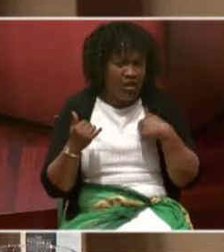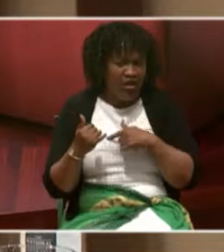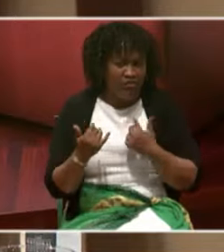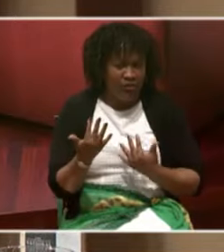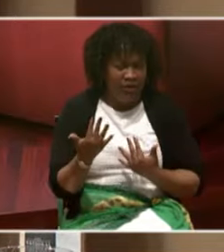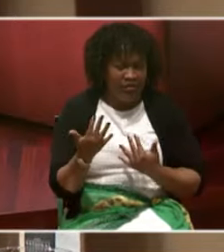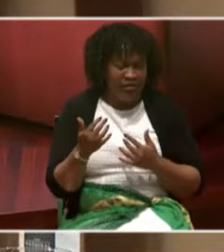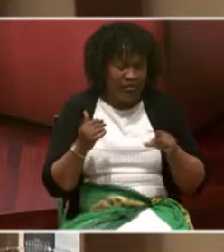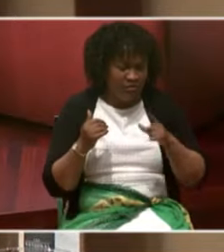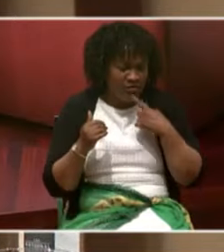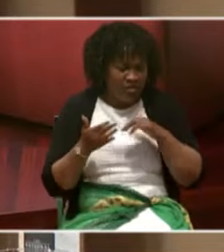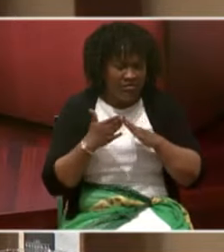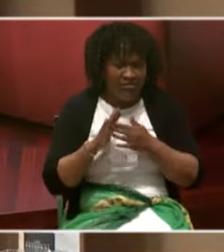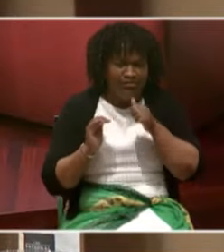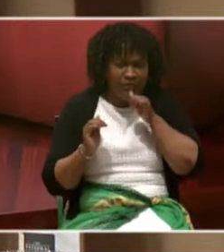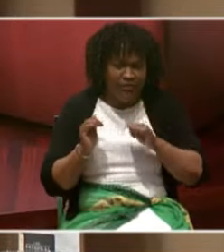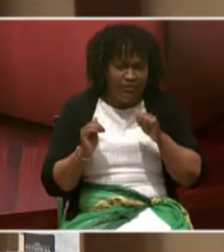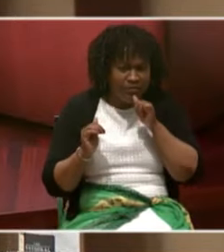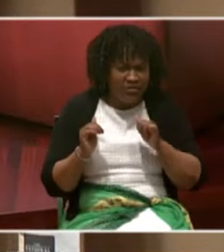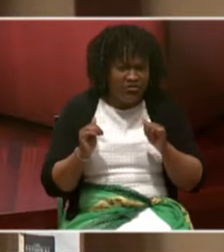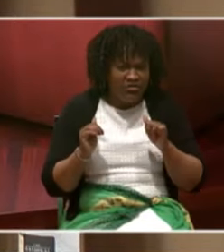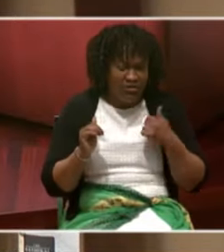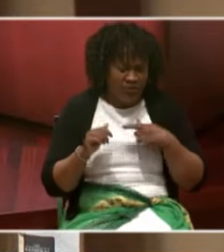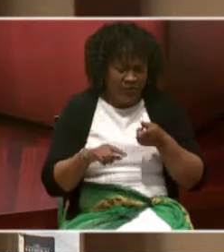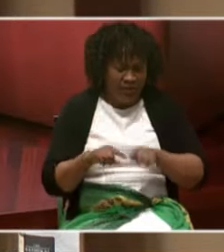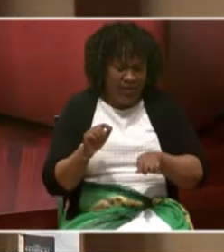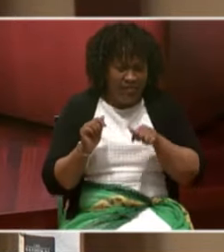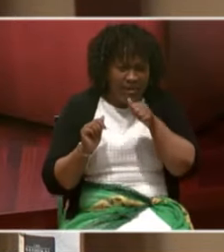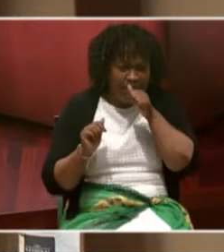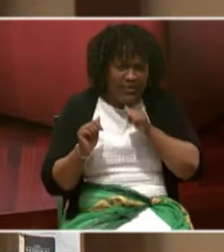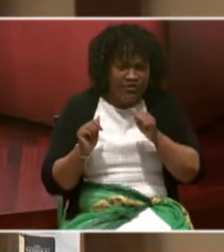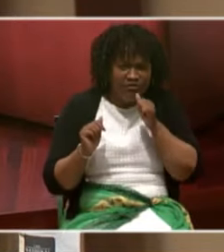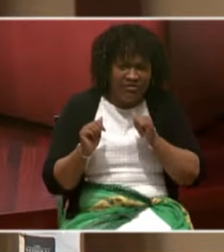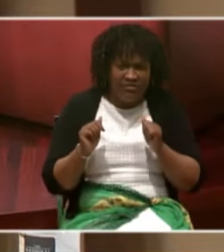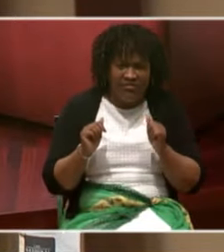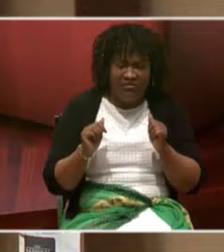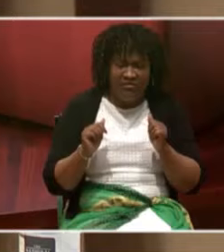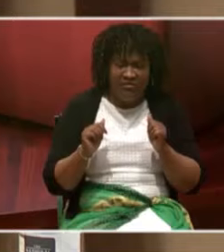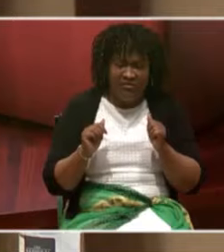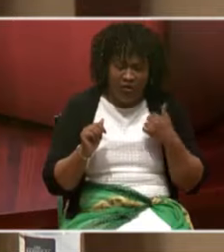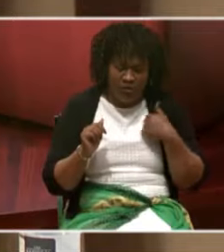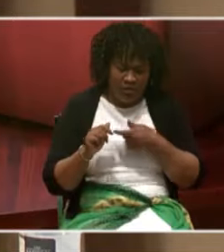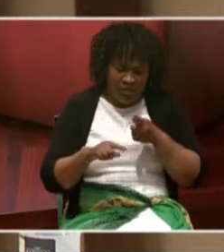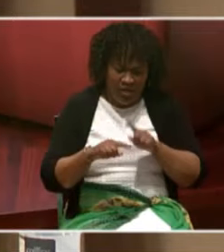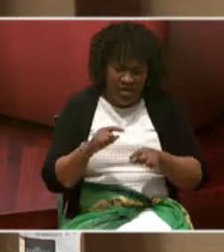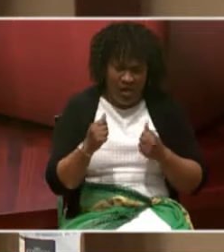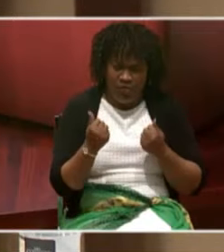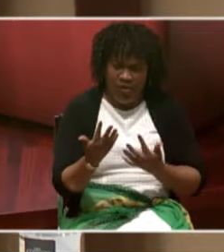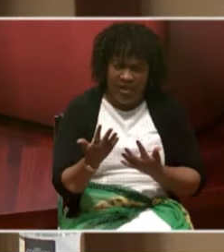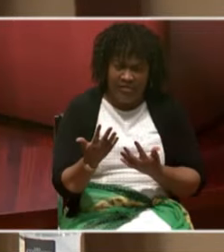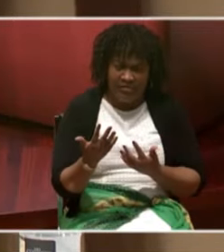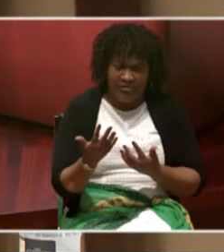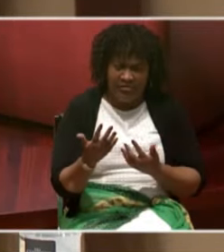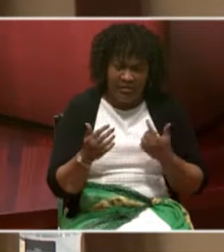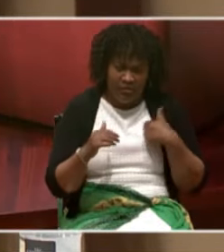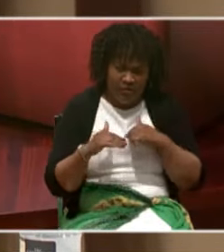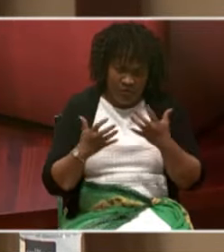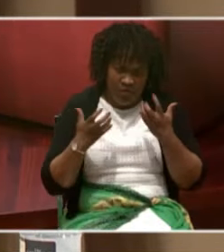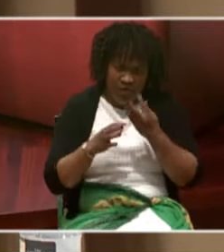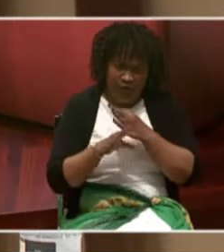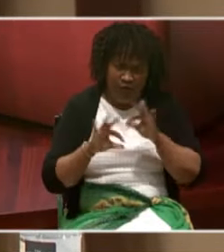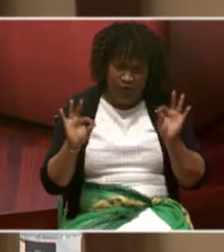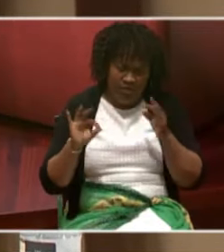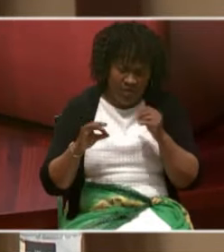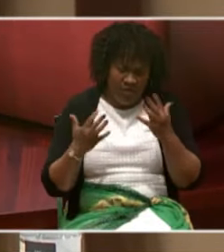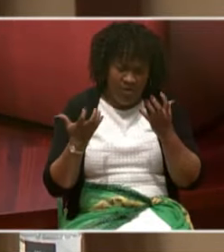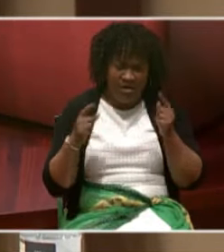he was a national holiday. What was he well, like? Well, Dr. Martin Luther King Jr. was just a wonderful man, wonderful